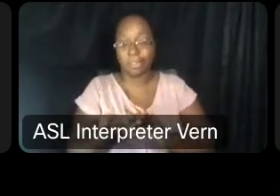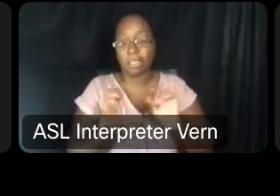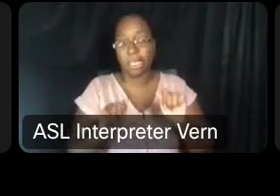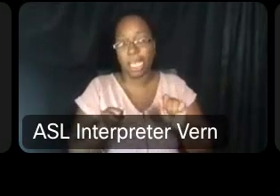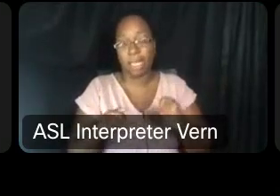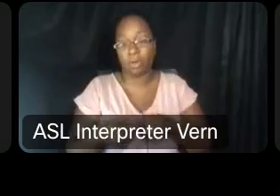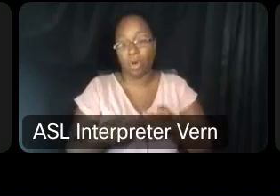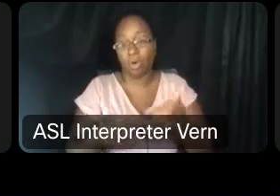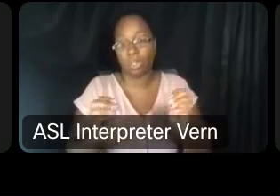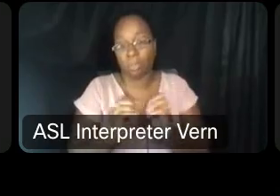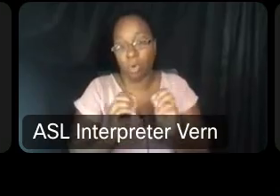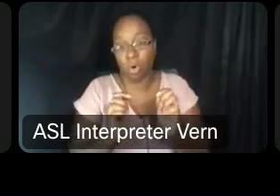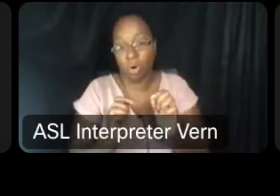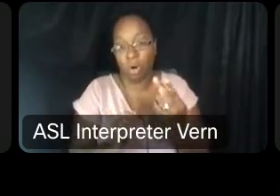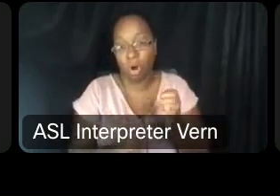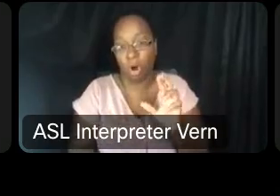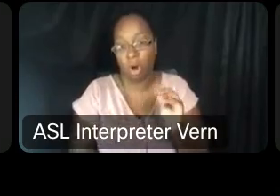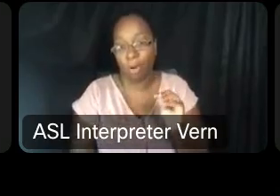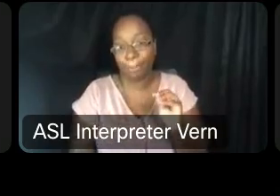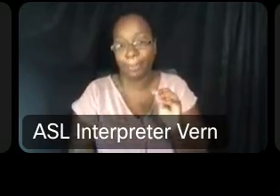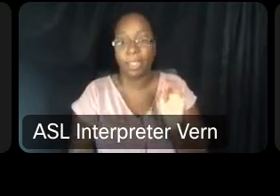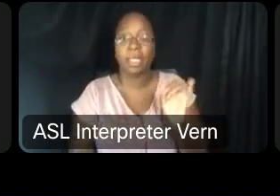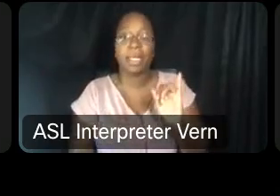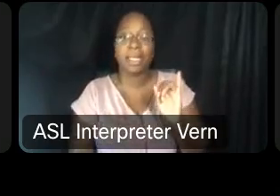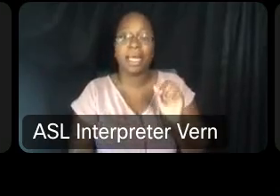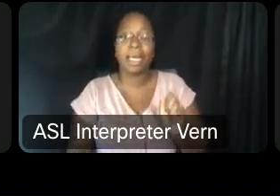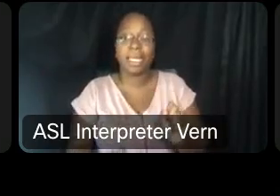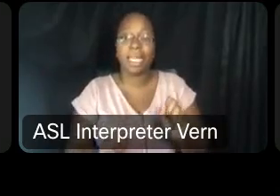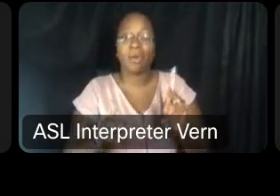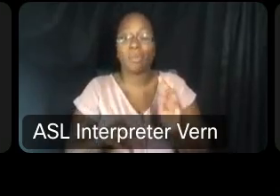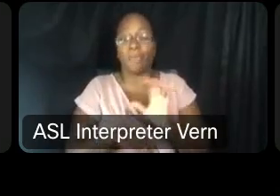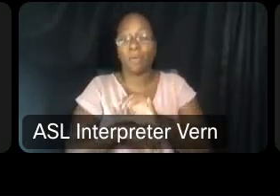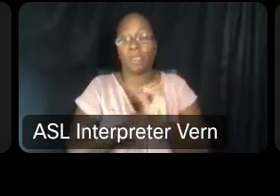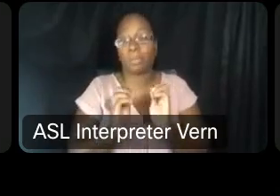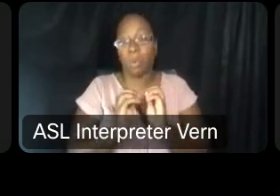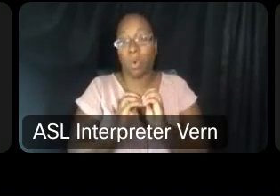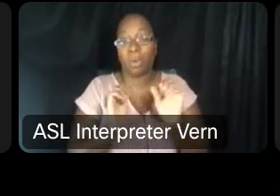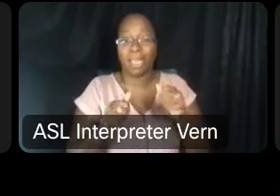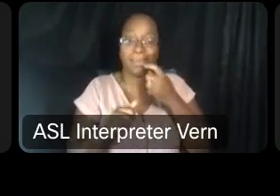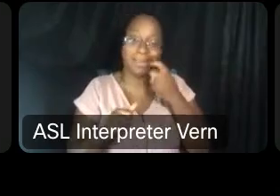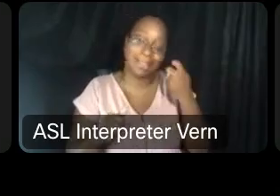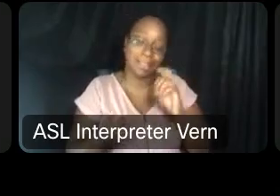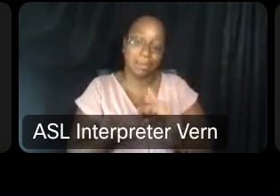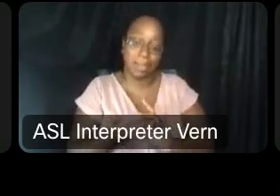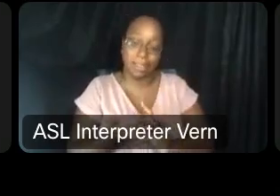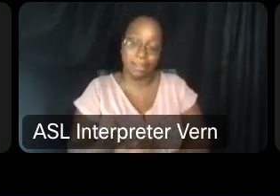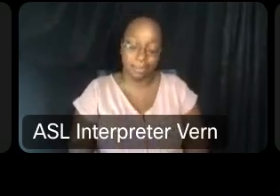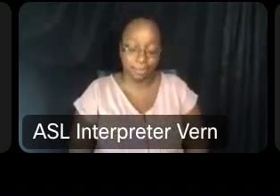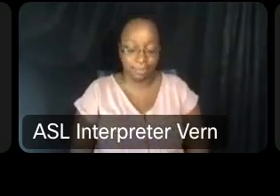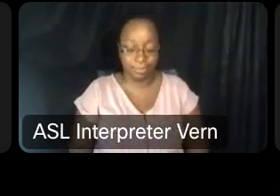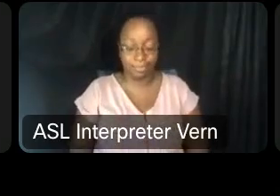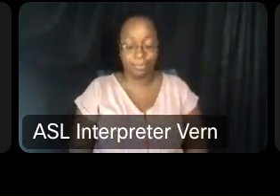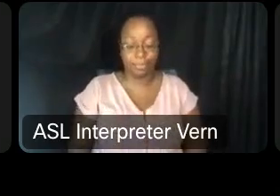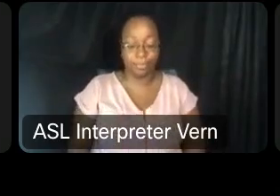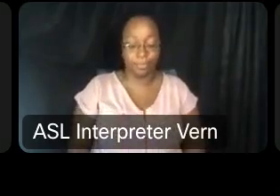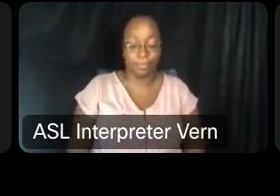as allowing them to force more, which can then have them become addicted to this medication. There's